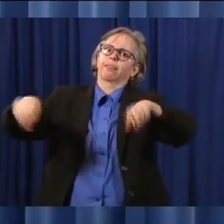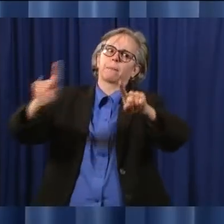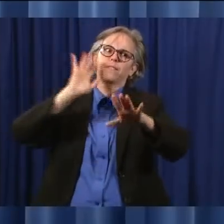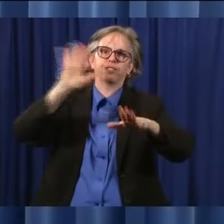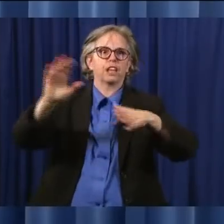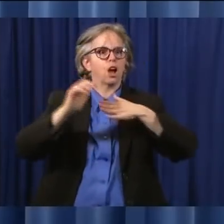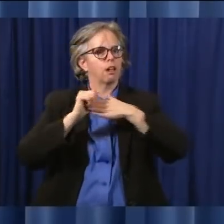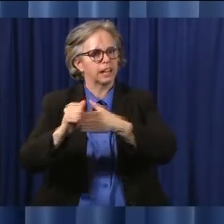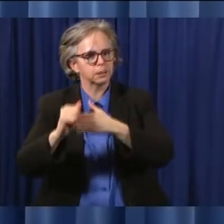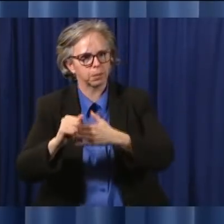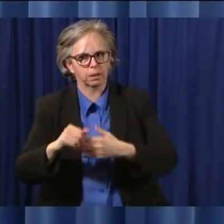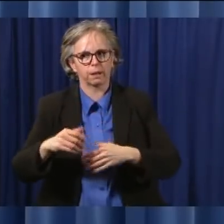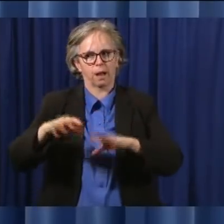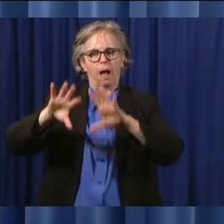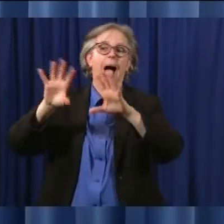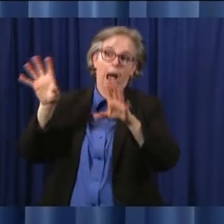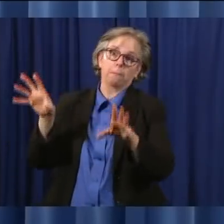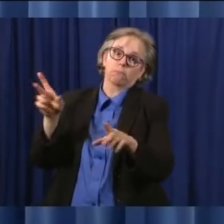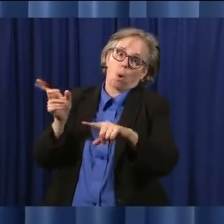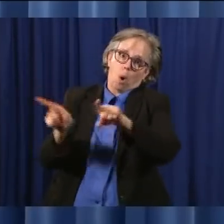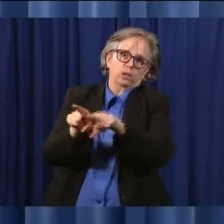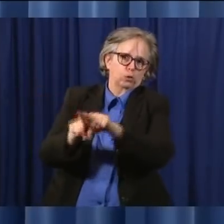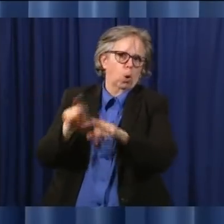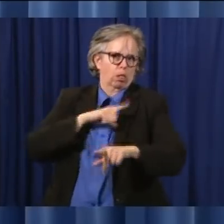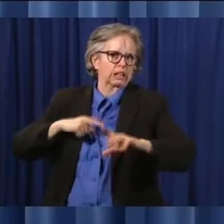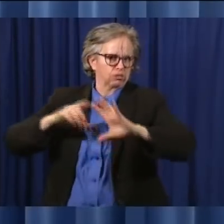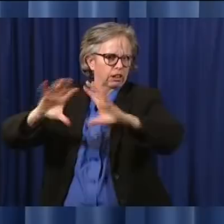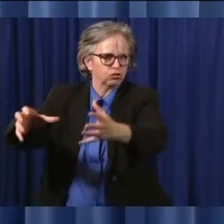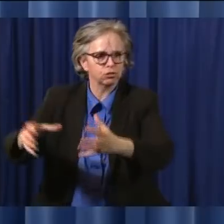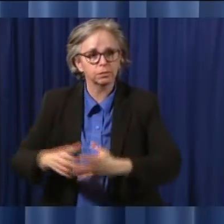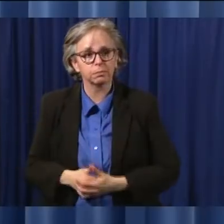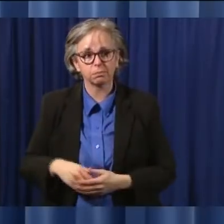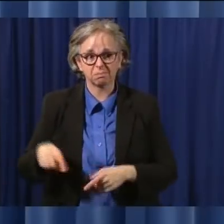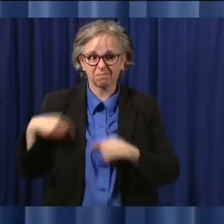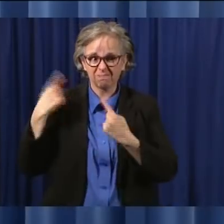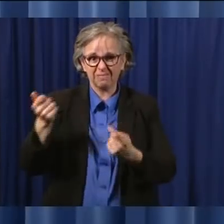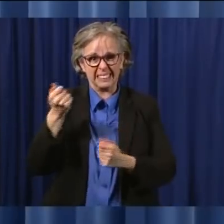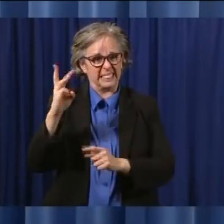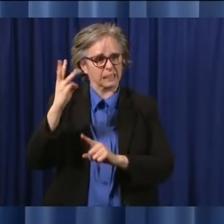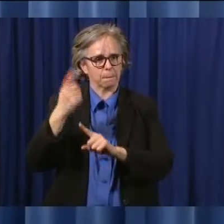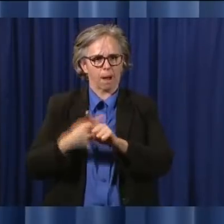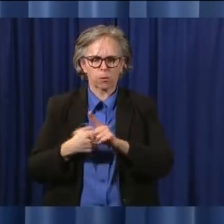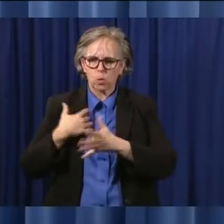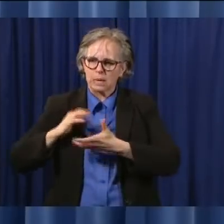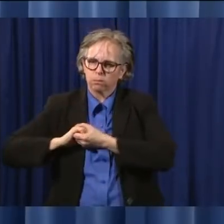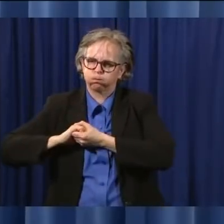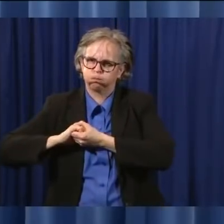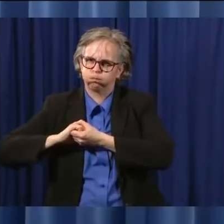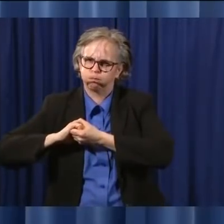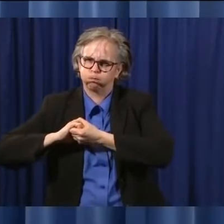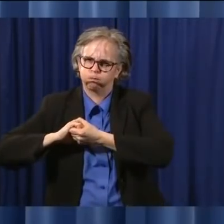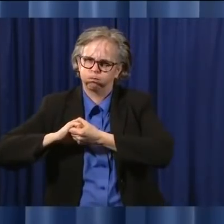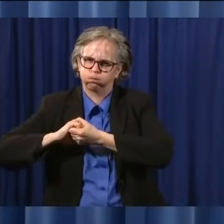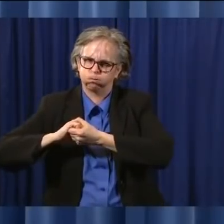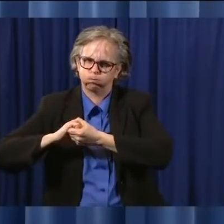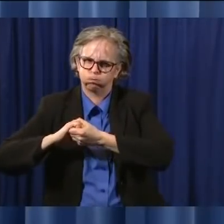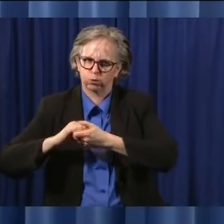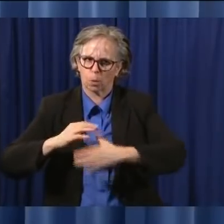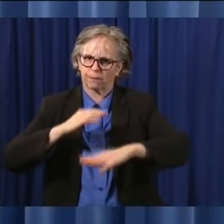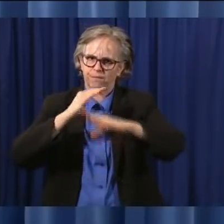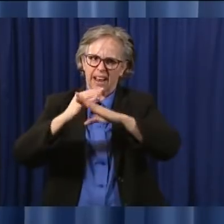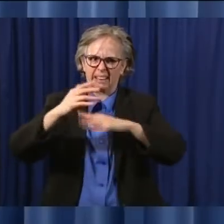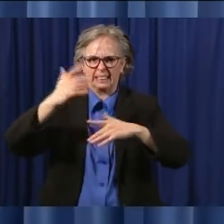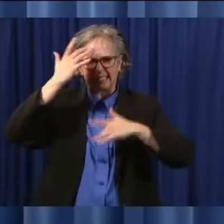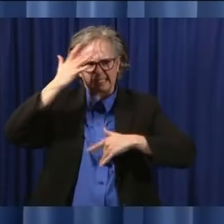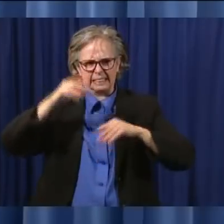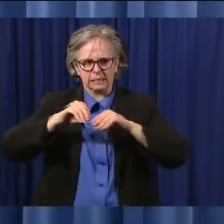We have worked together this last 16 months to help prevent disease, promote better access to quality care, and improve